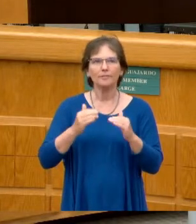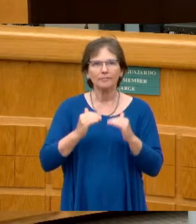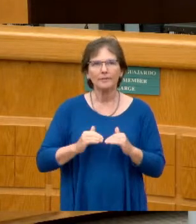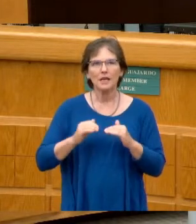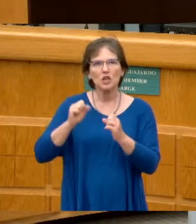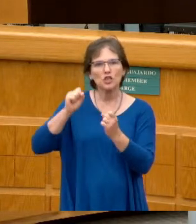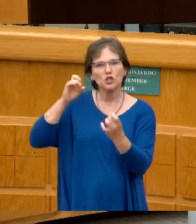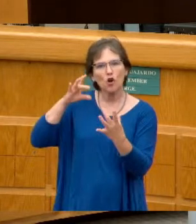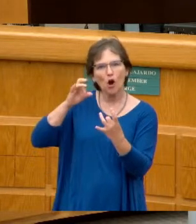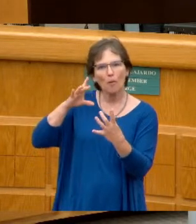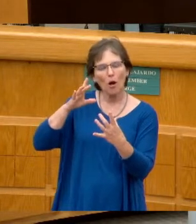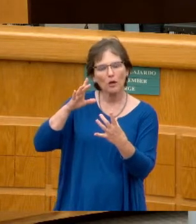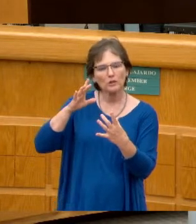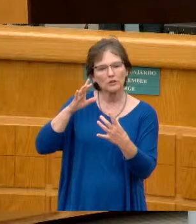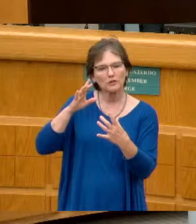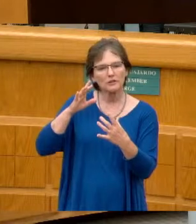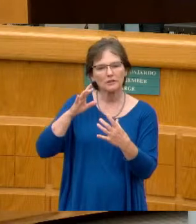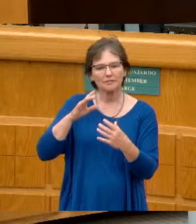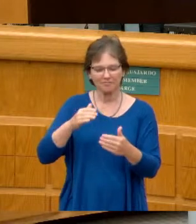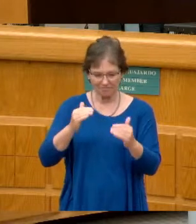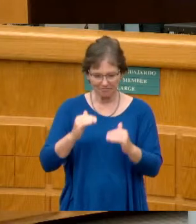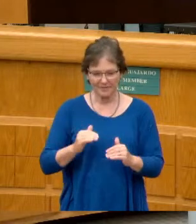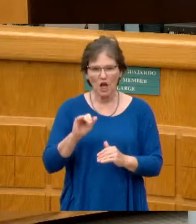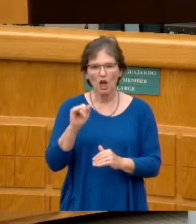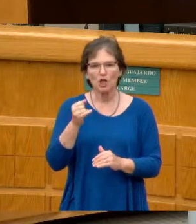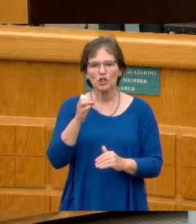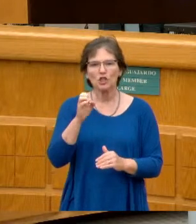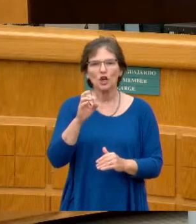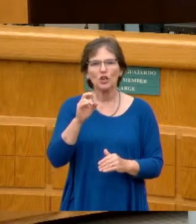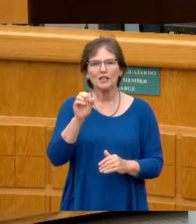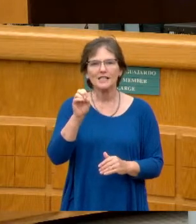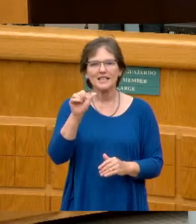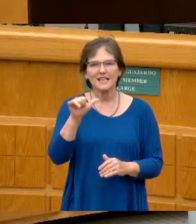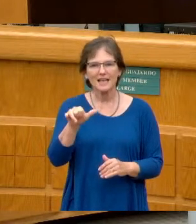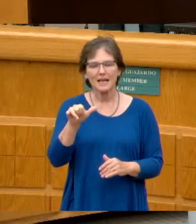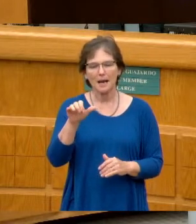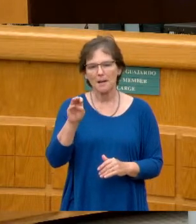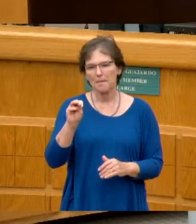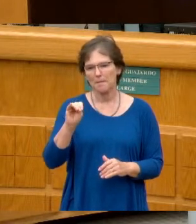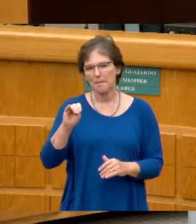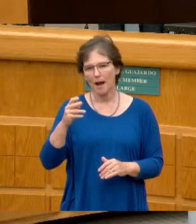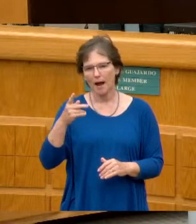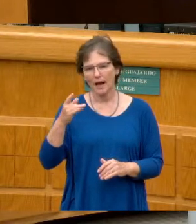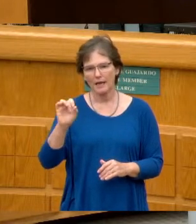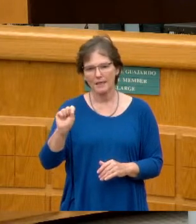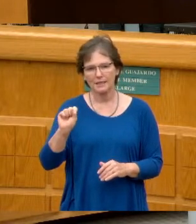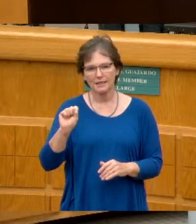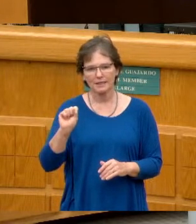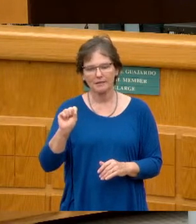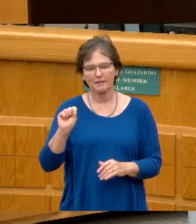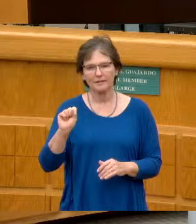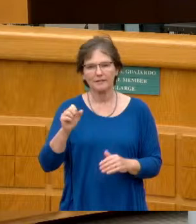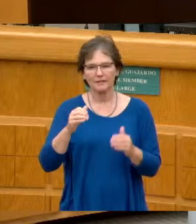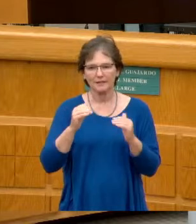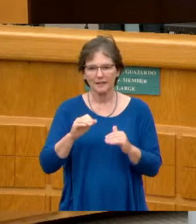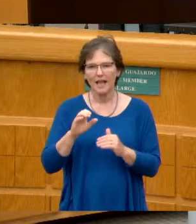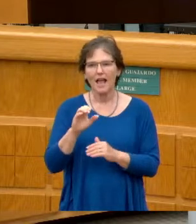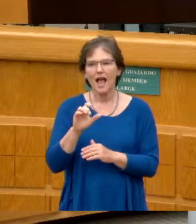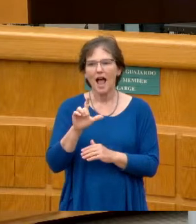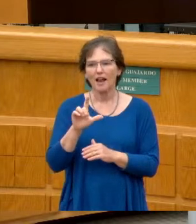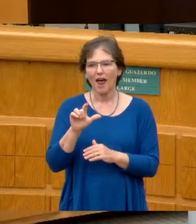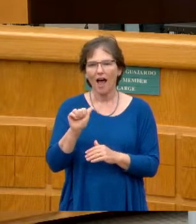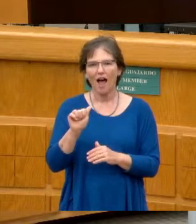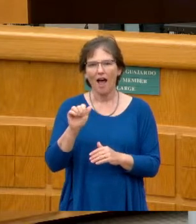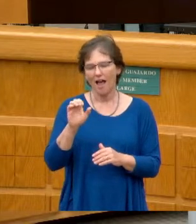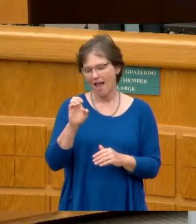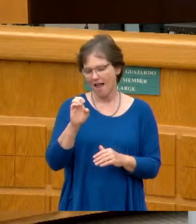South Padre Island Drive, Whataburger number 326 on South Padre Island Drive, Pockets Billiards on Leopard Street,